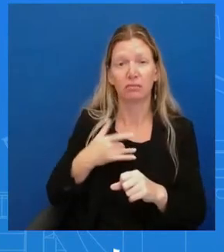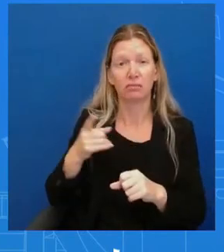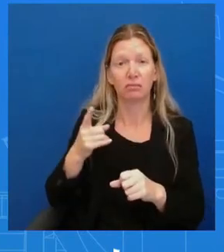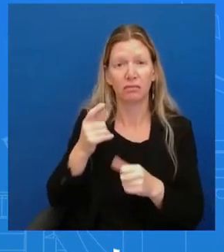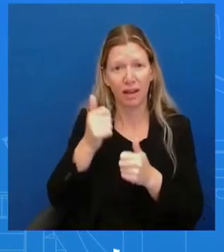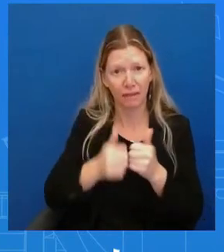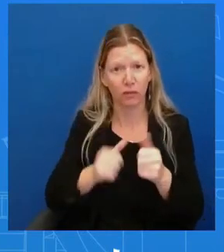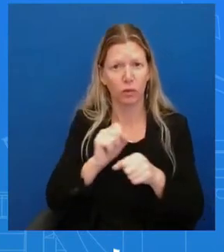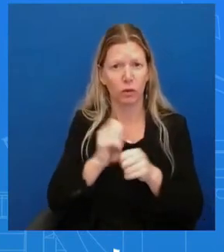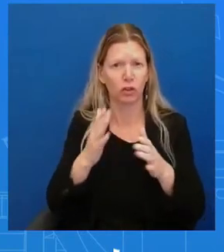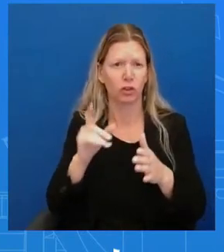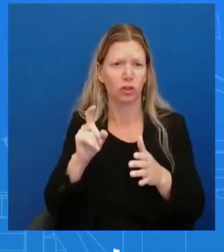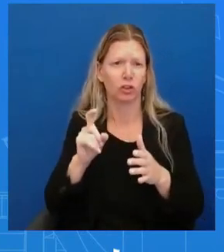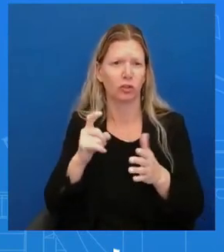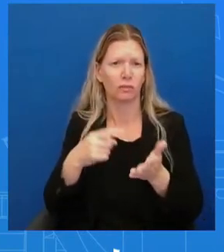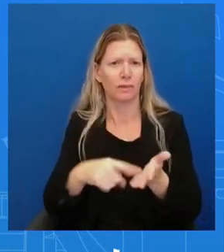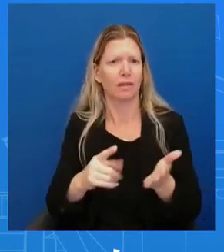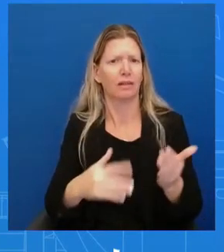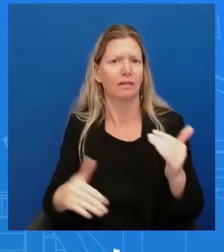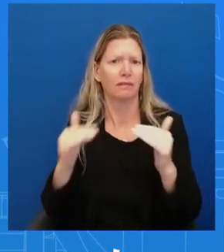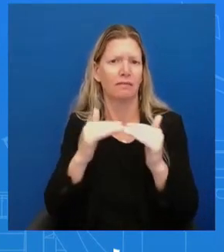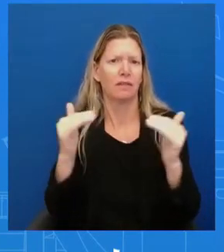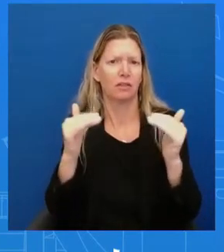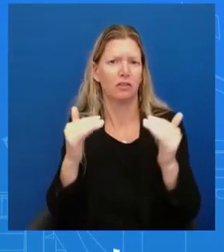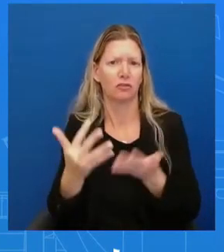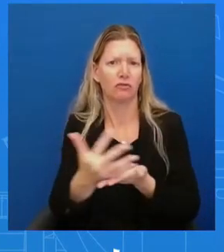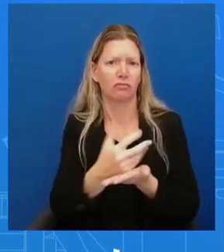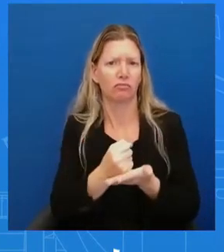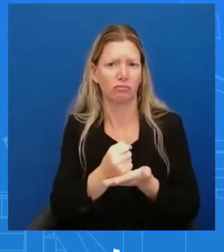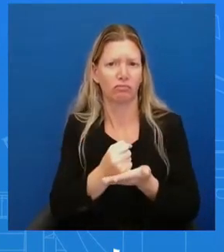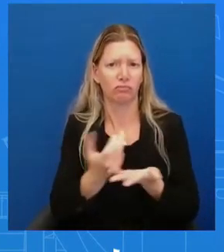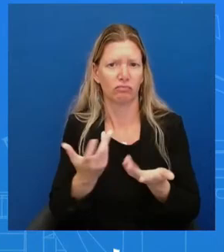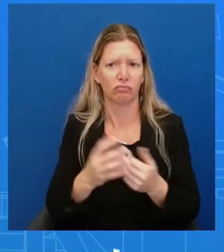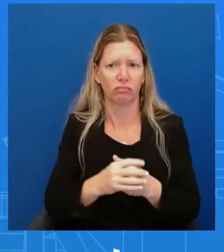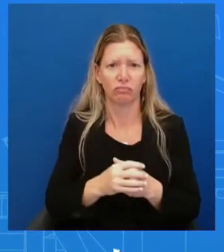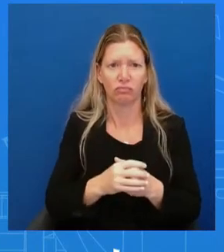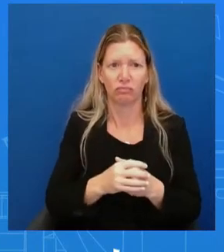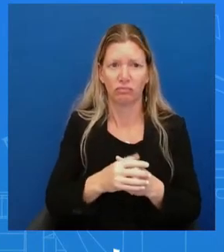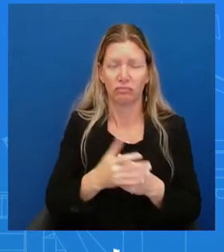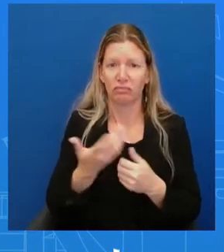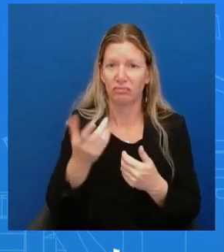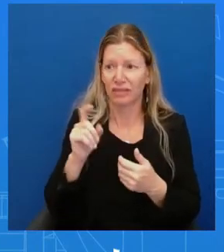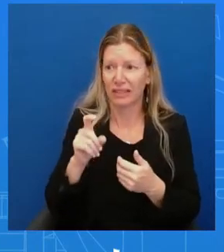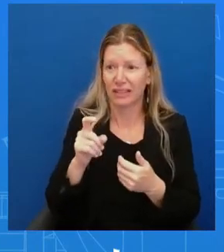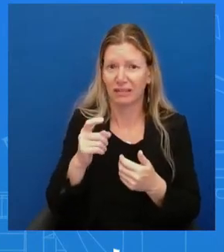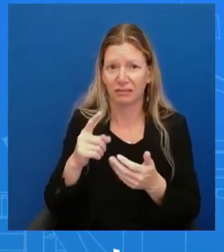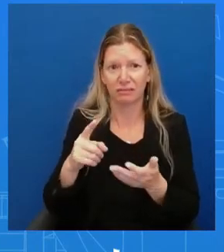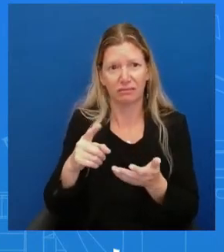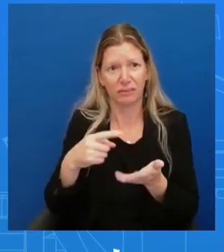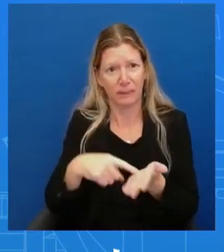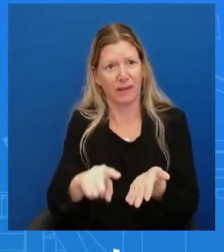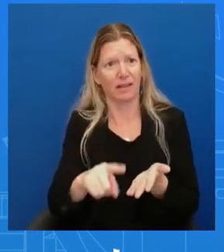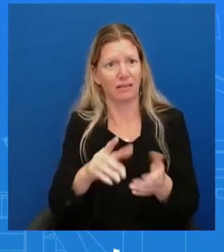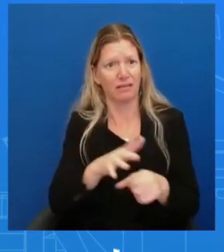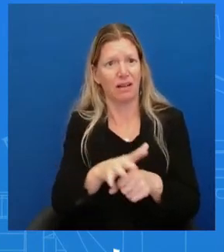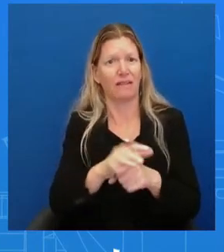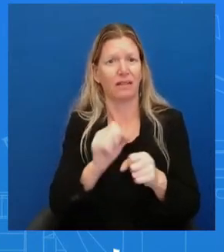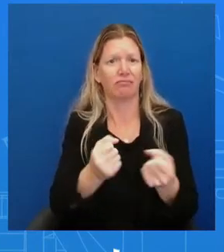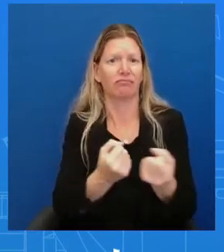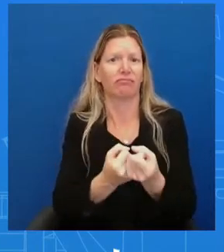Should be able to be paid to support their family. And you hear the president talk about making sure